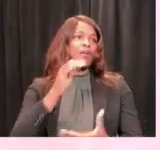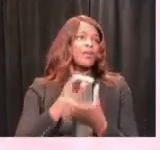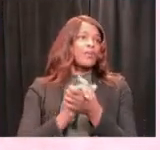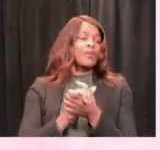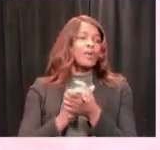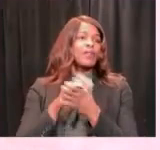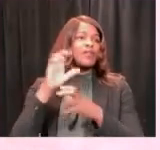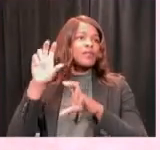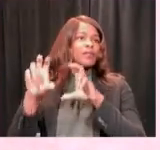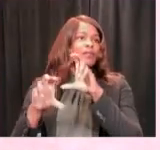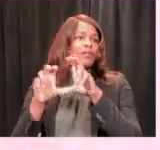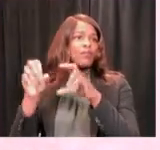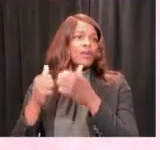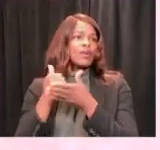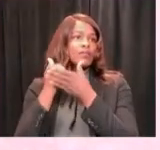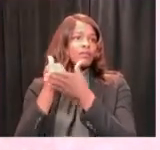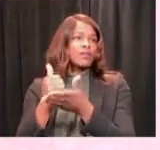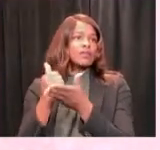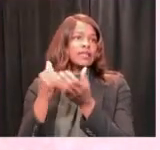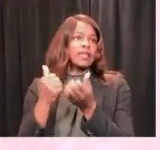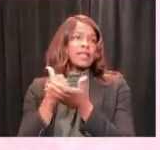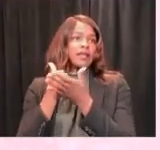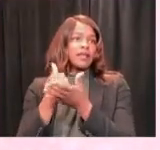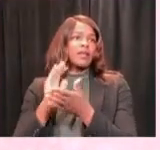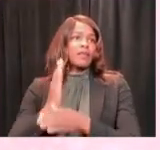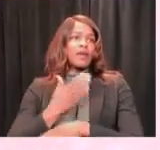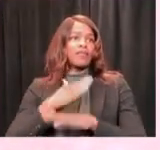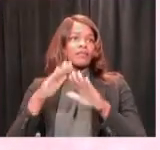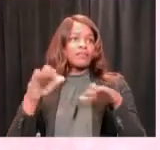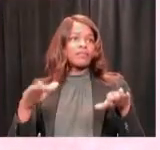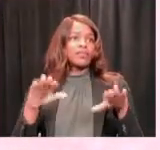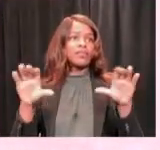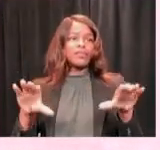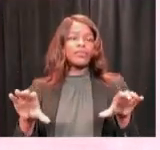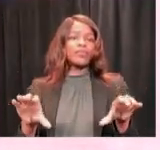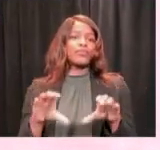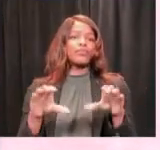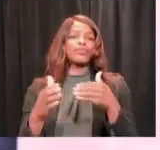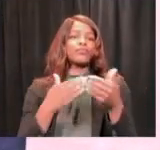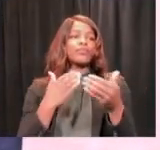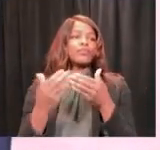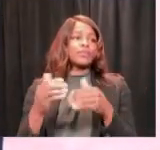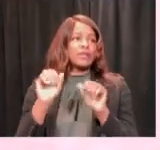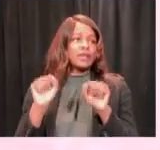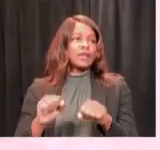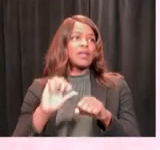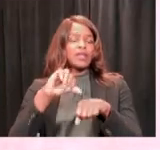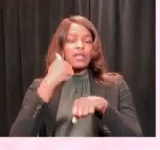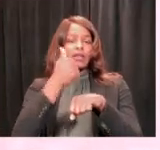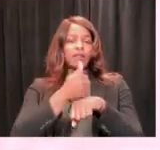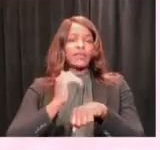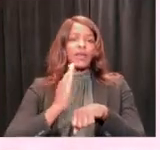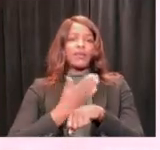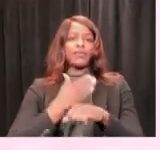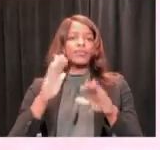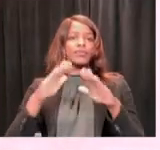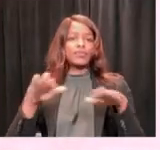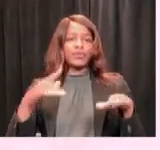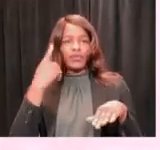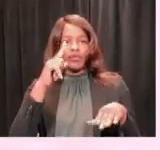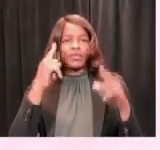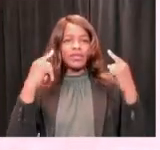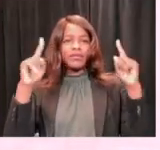our kids and do anything she possibly could to set our kids up for success. She has had this